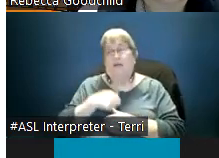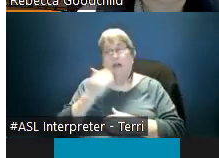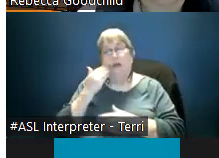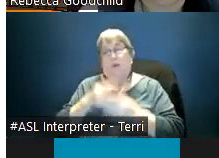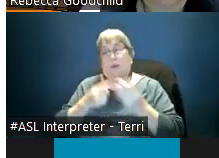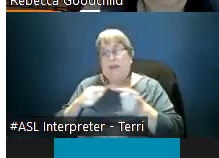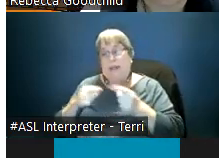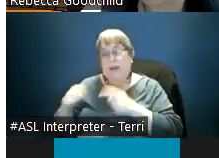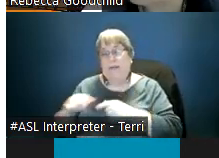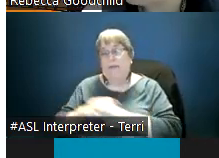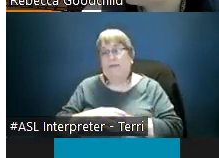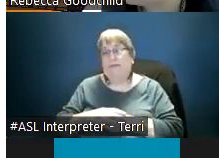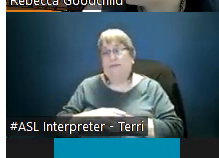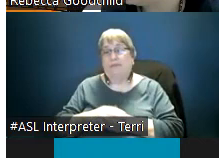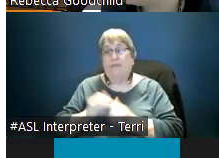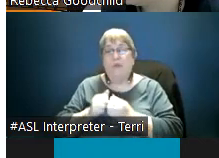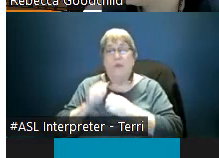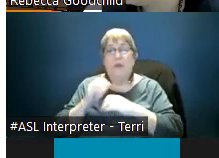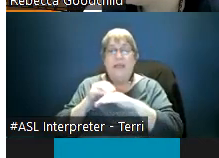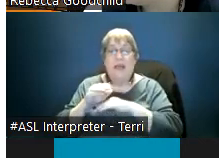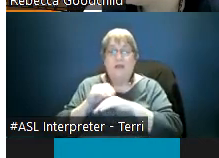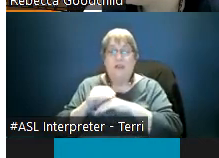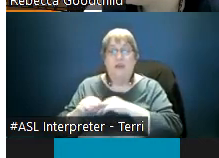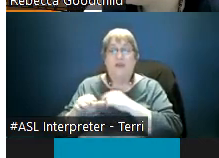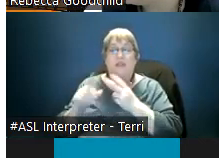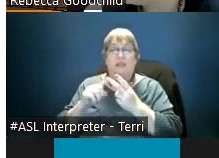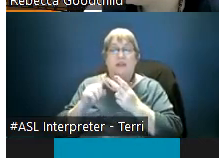With counselors, coordinators, and librarians,